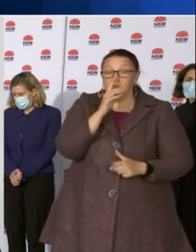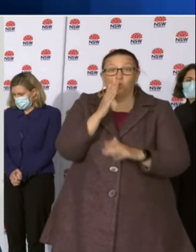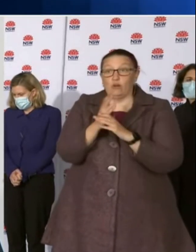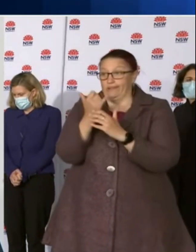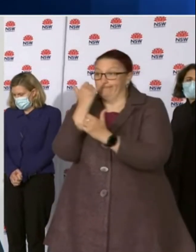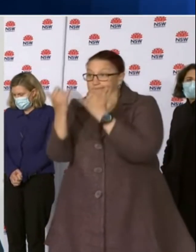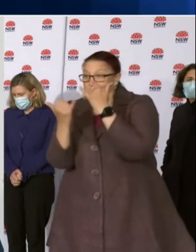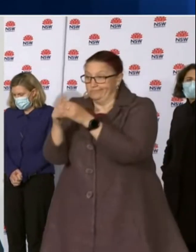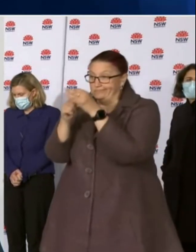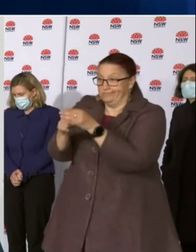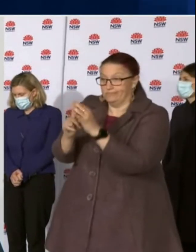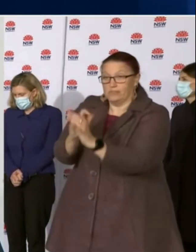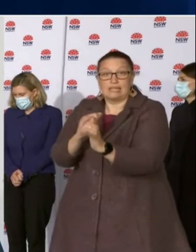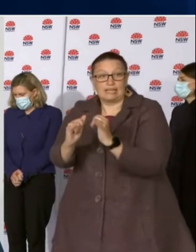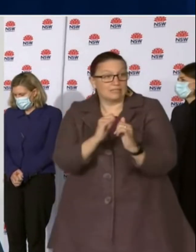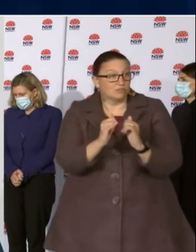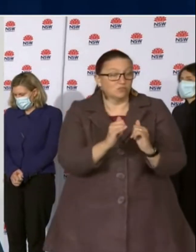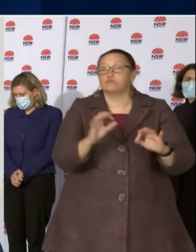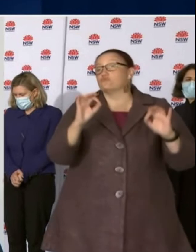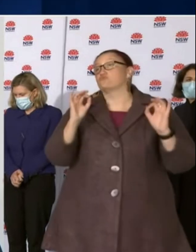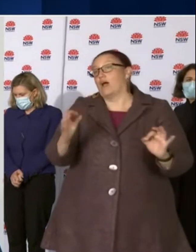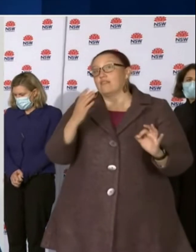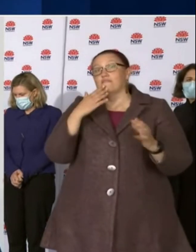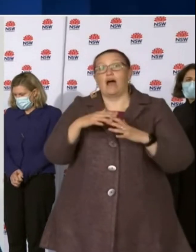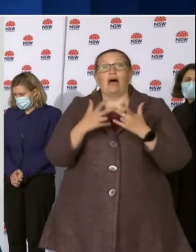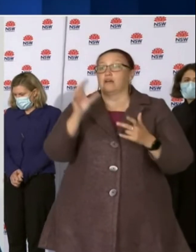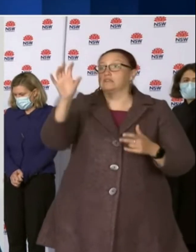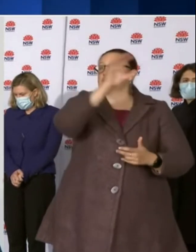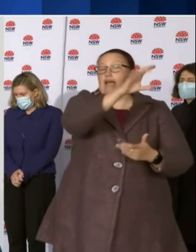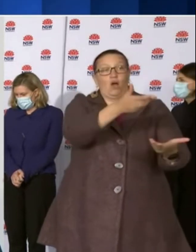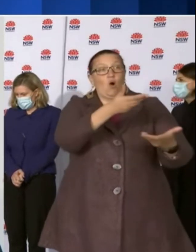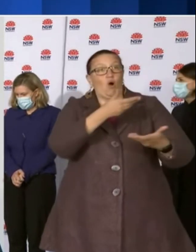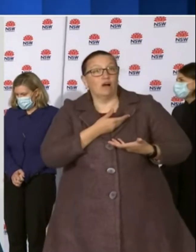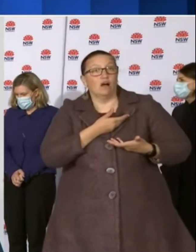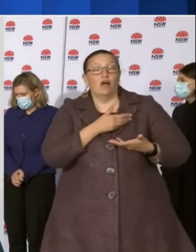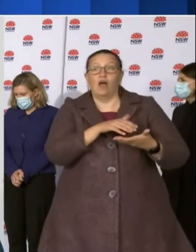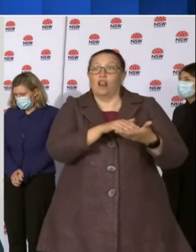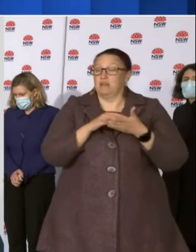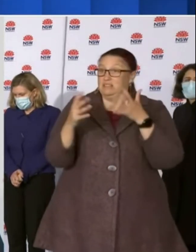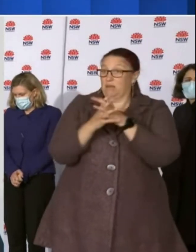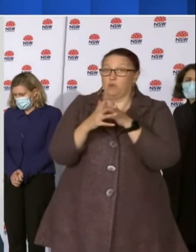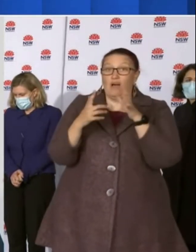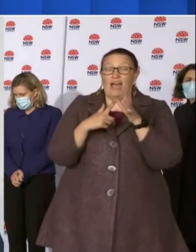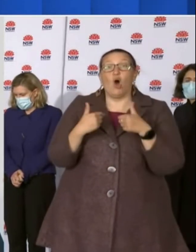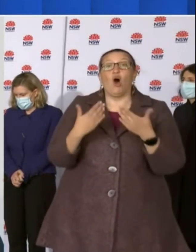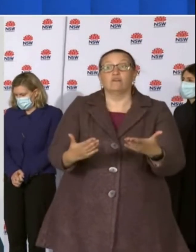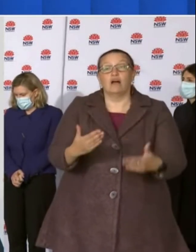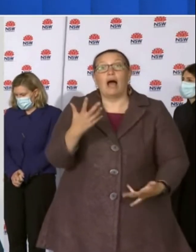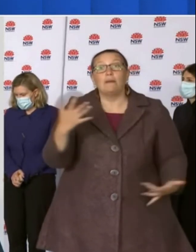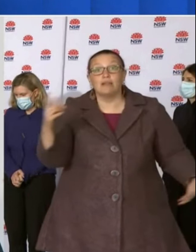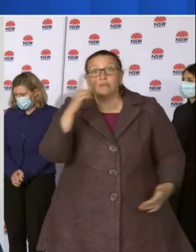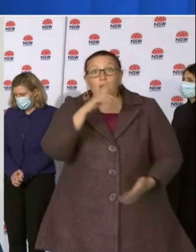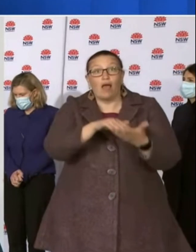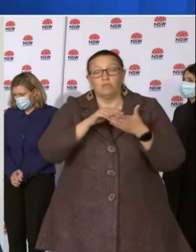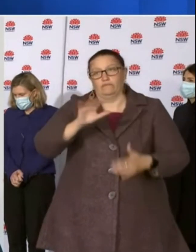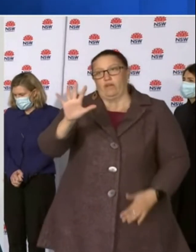states give to us, but I think we should also keep it in perspective. I think the offer from WA at the moment is 5. So